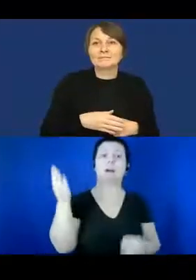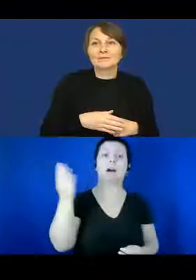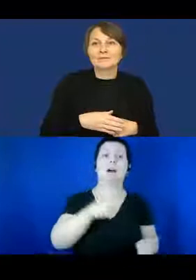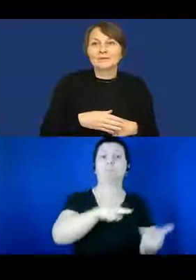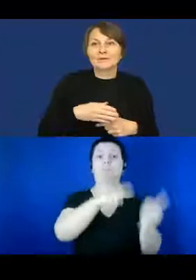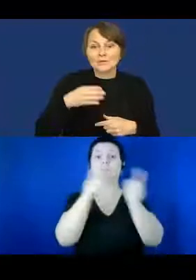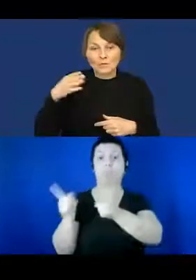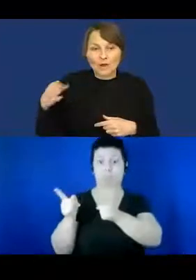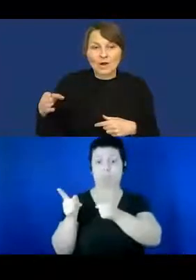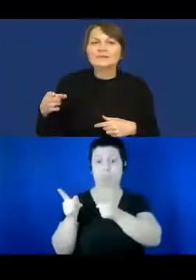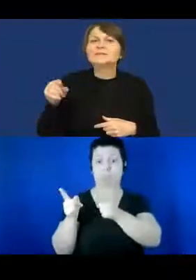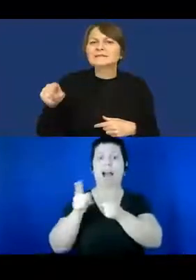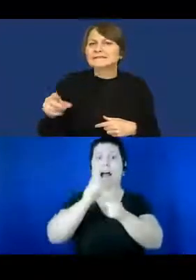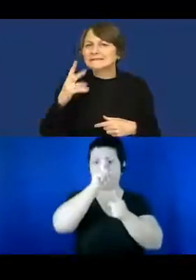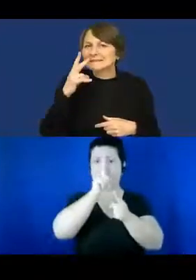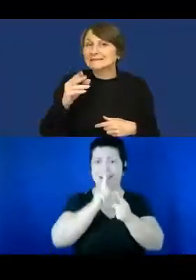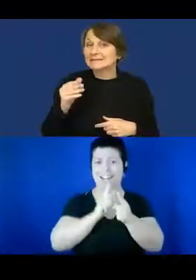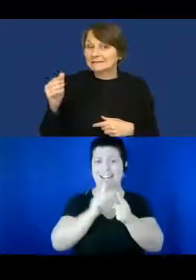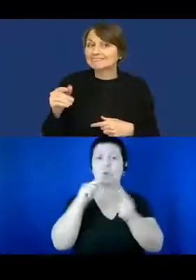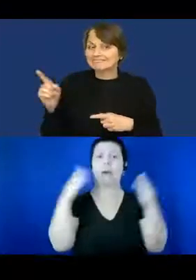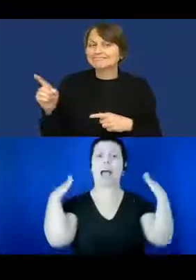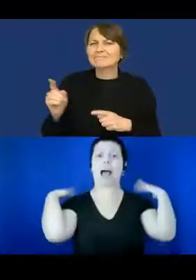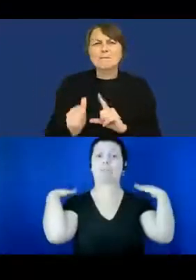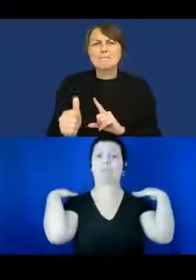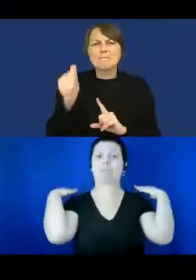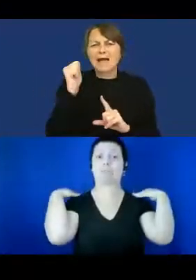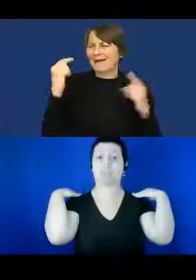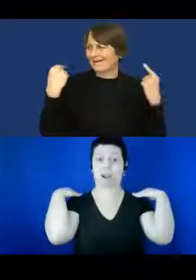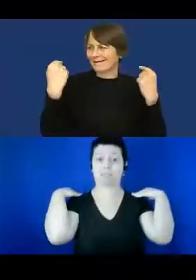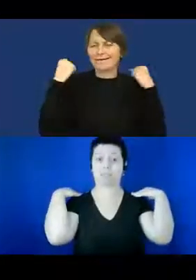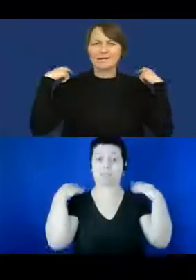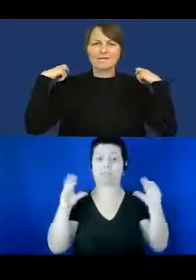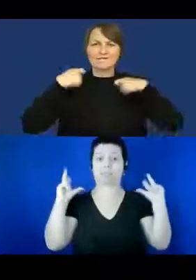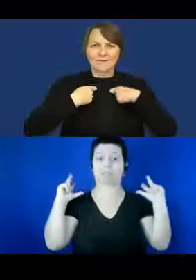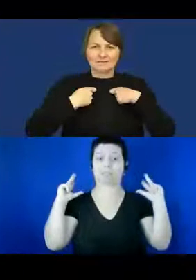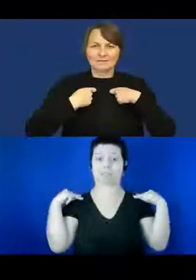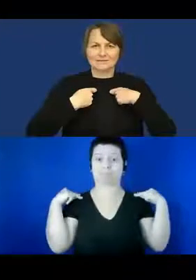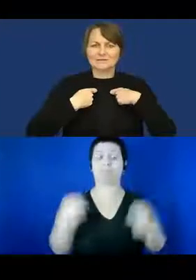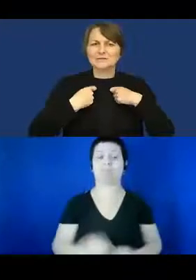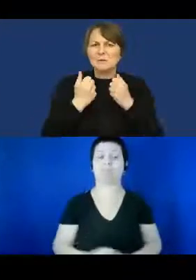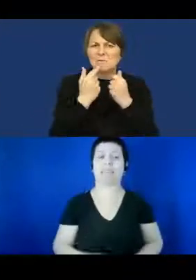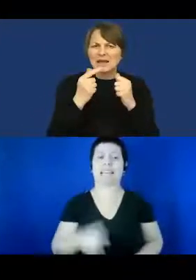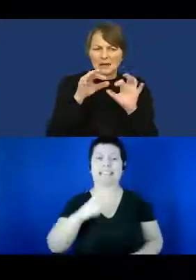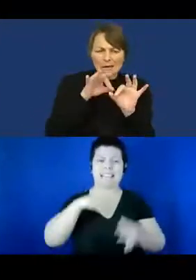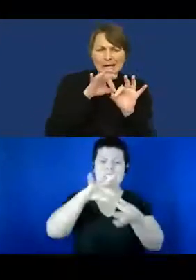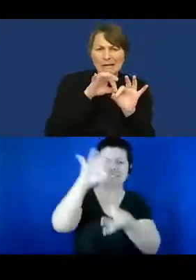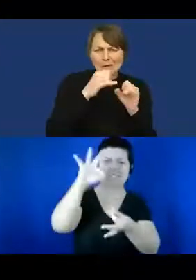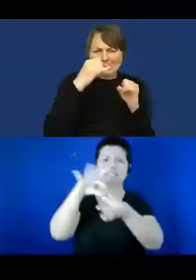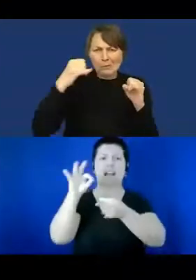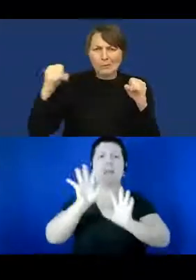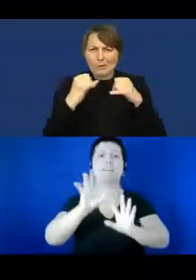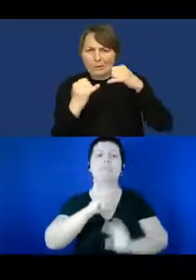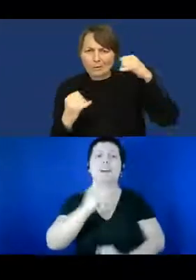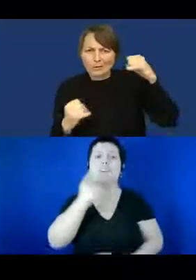And the things of interest, although there are many wires shown on here, it's the ones in orange that are